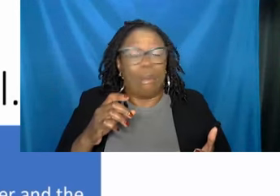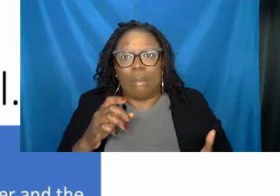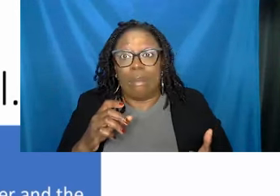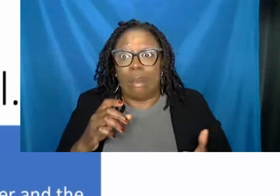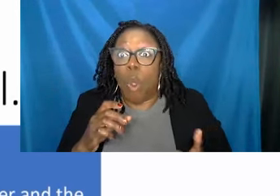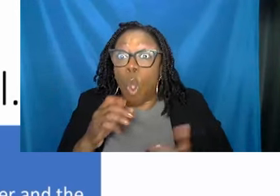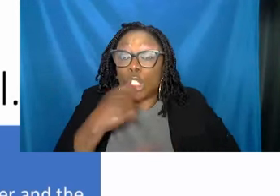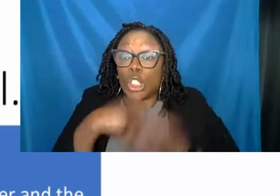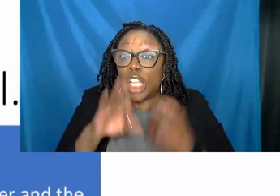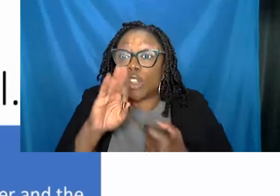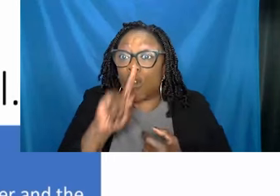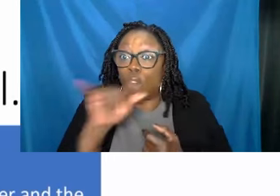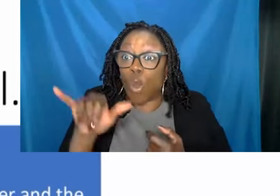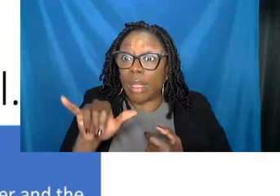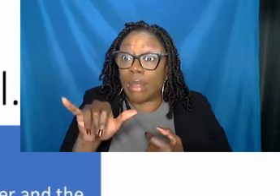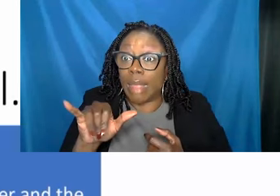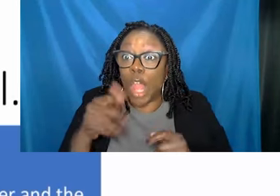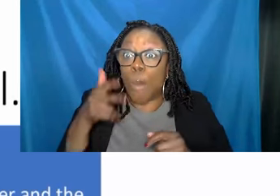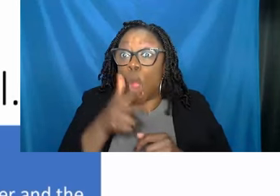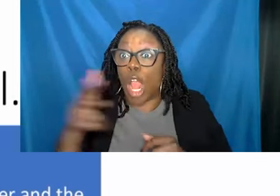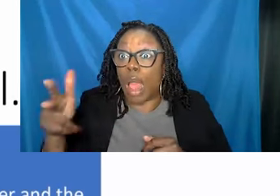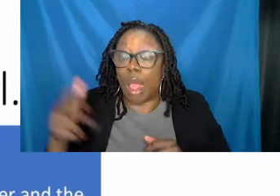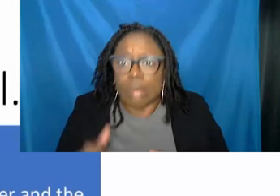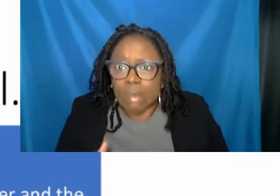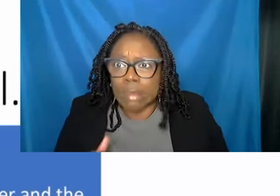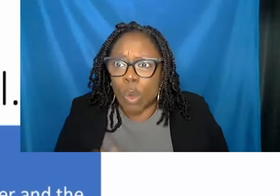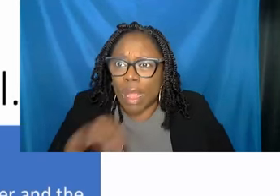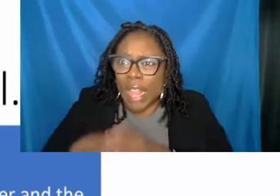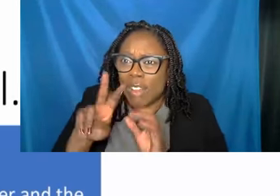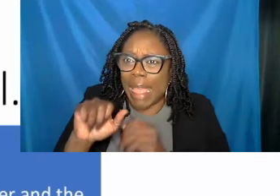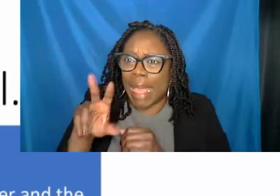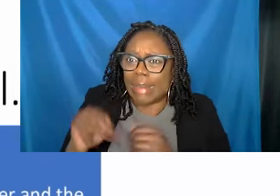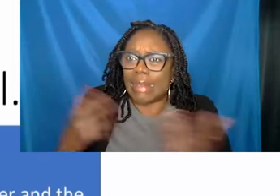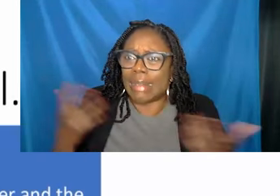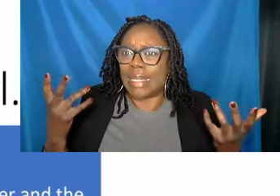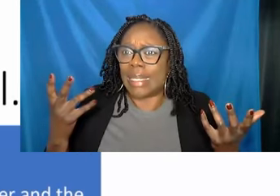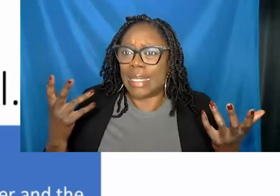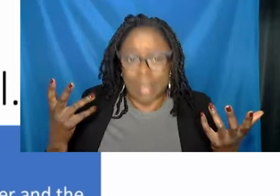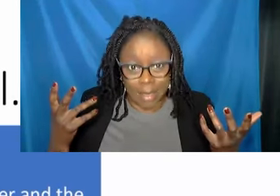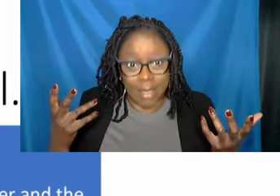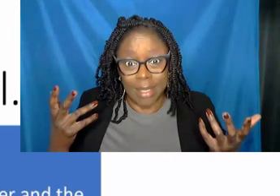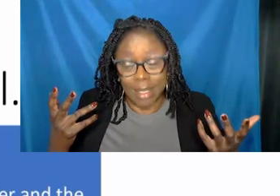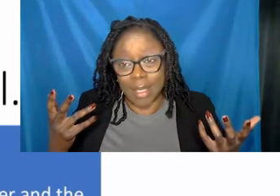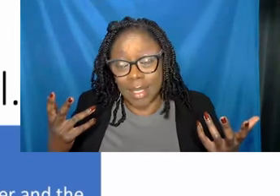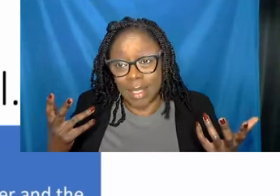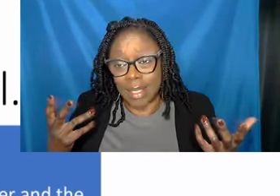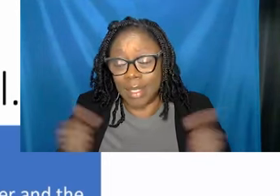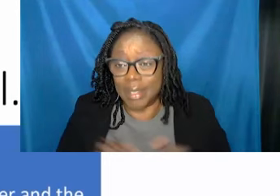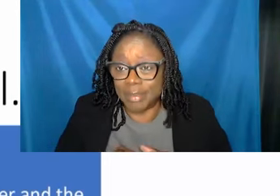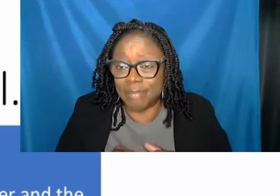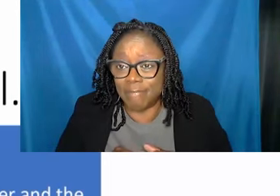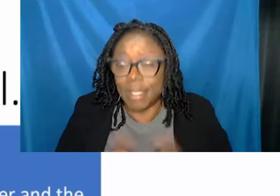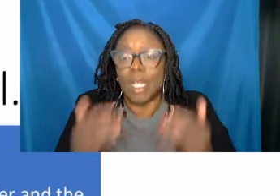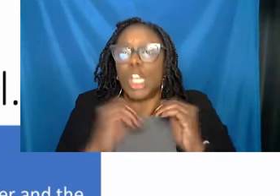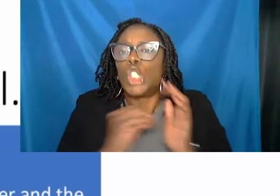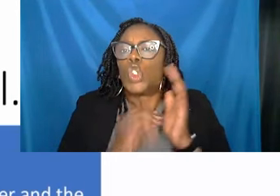parking lot at the end of a van, right? In a van. This quote came actually from a student I had at